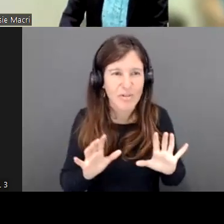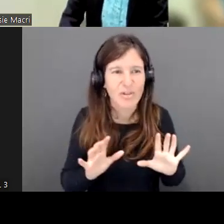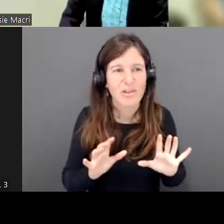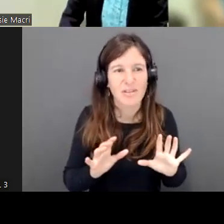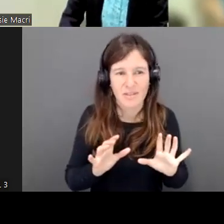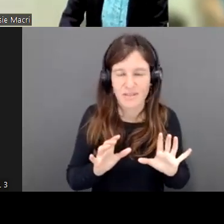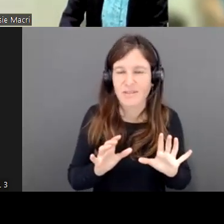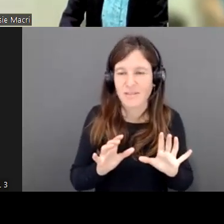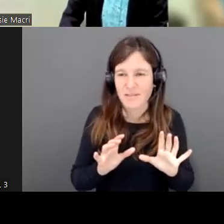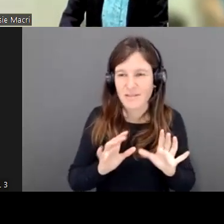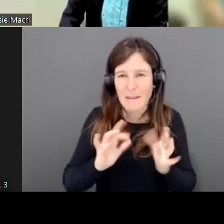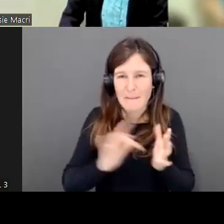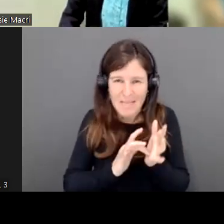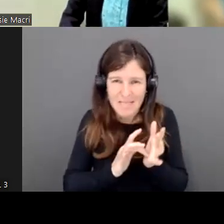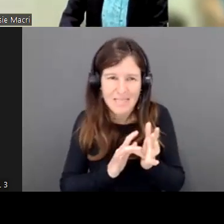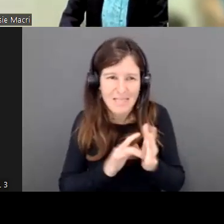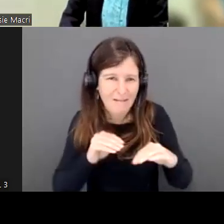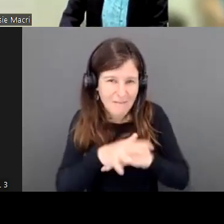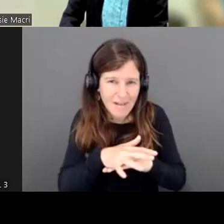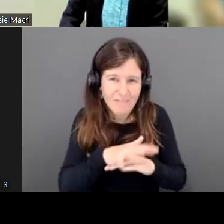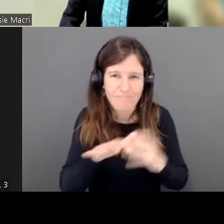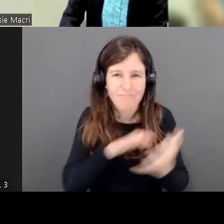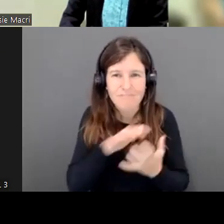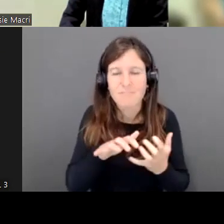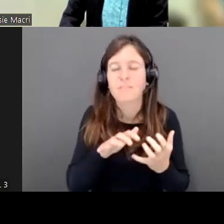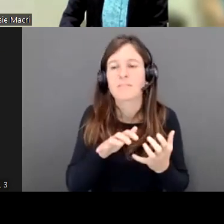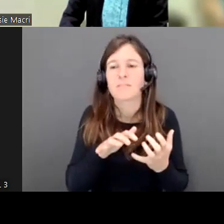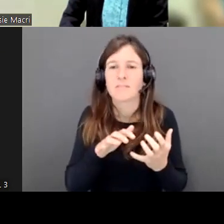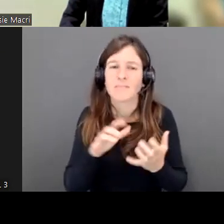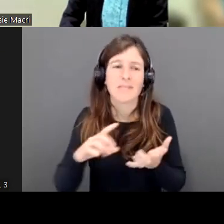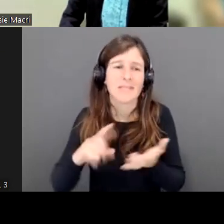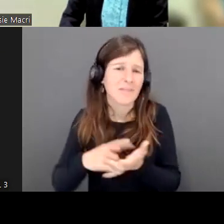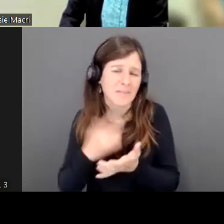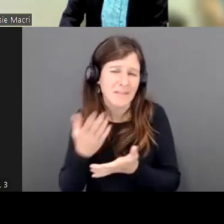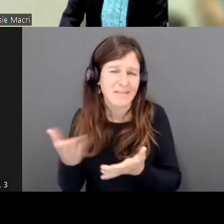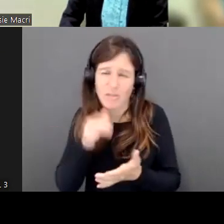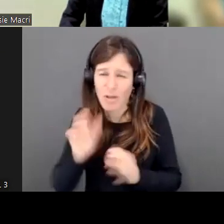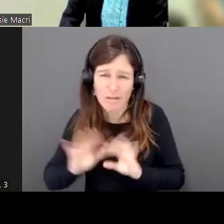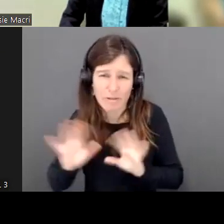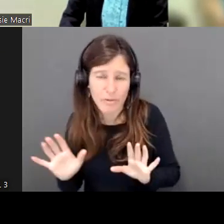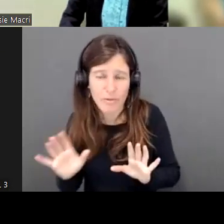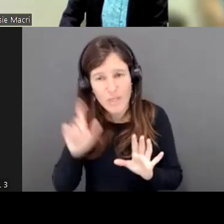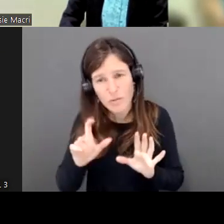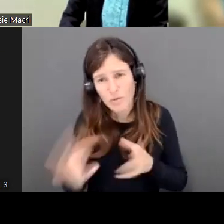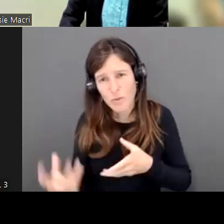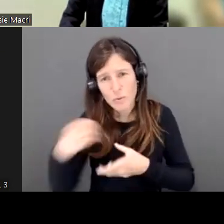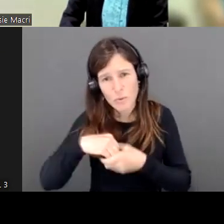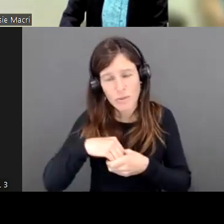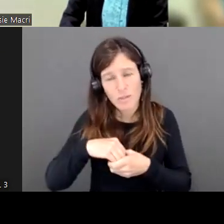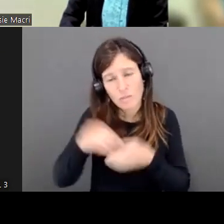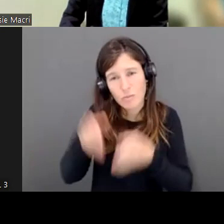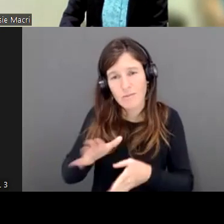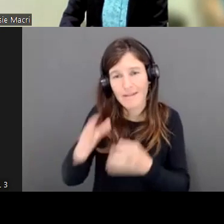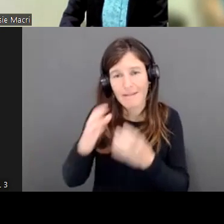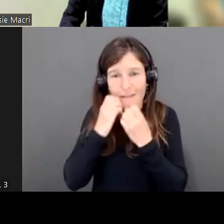are not as clear. And so we want to consider what the values of the individual are that we're caring for and how